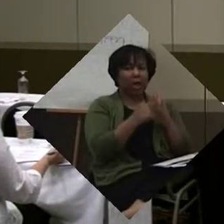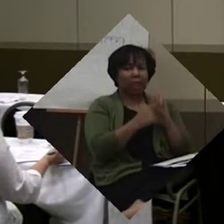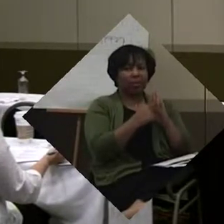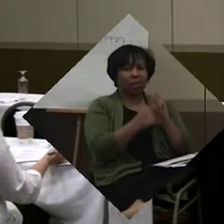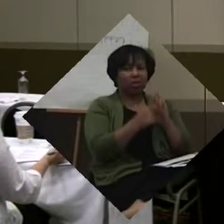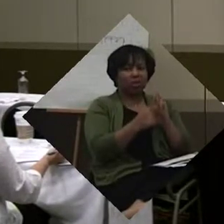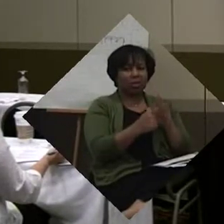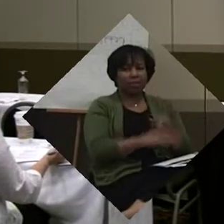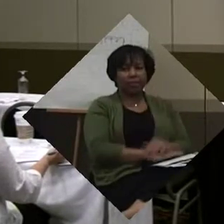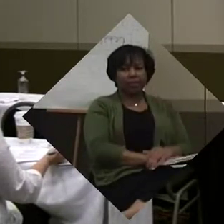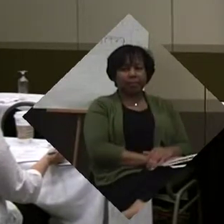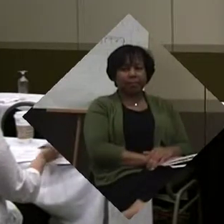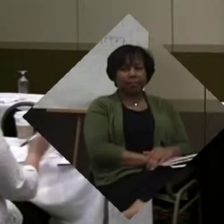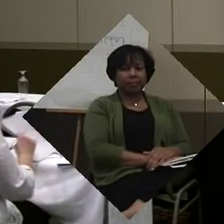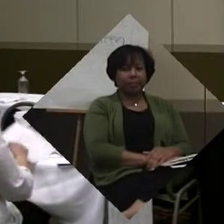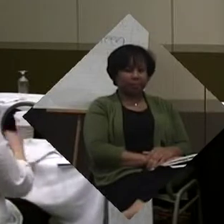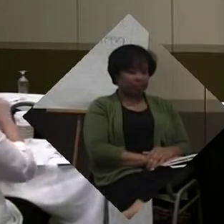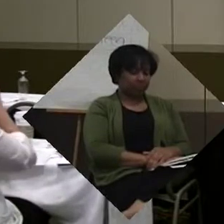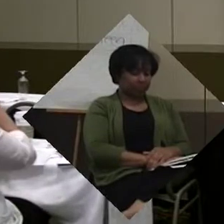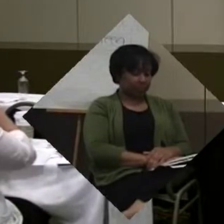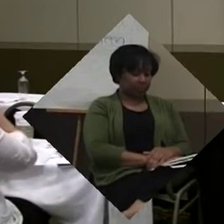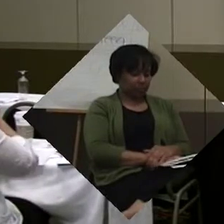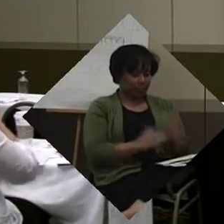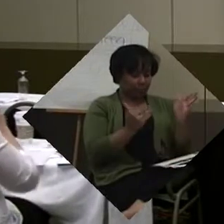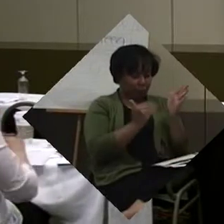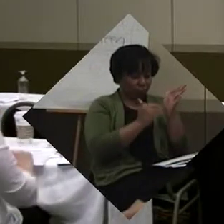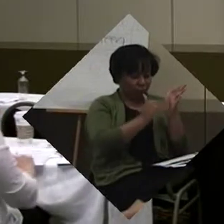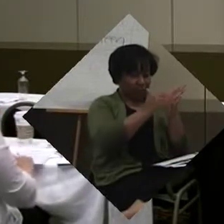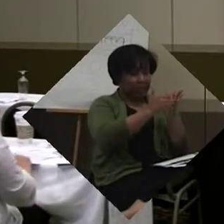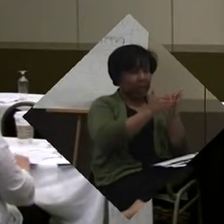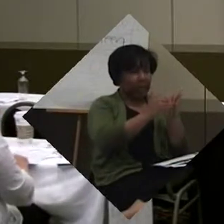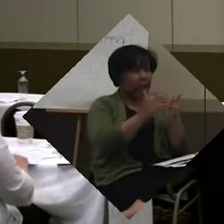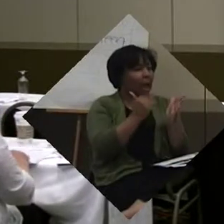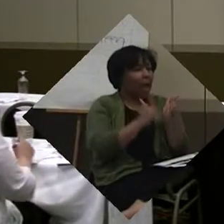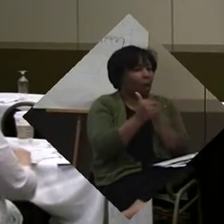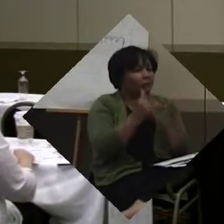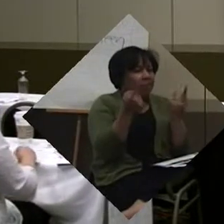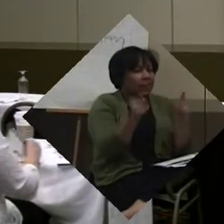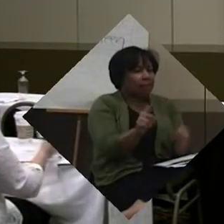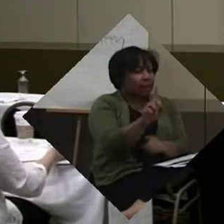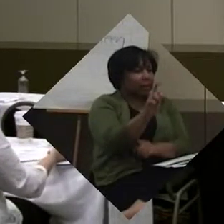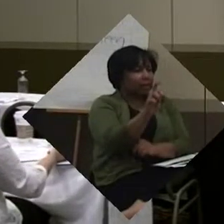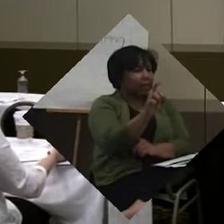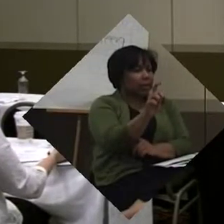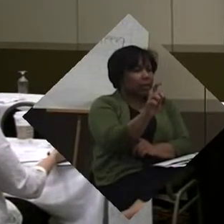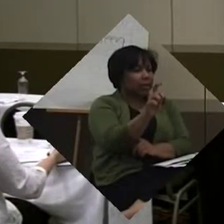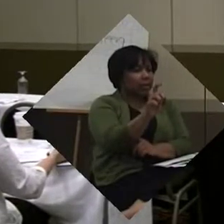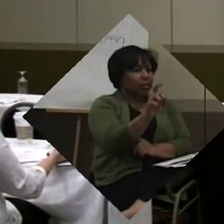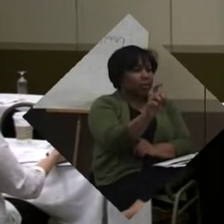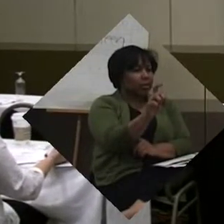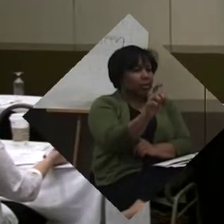Okay. How about frequency? How often is this happening?